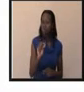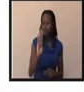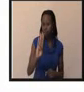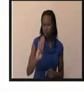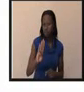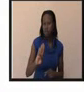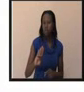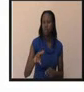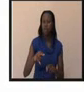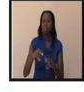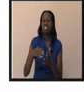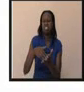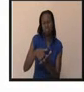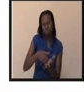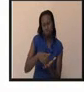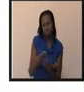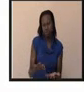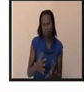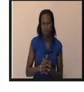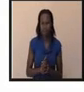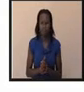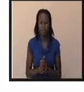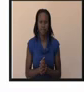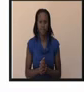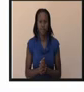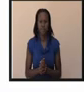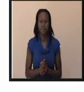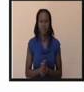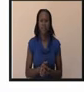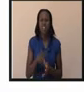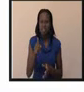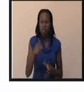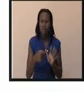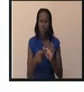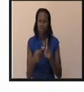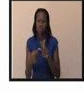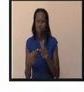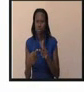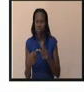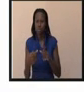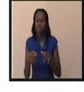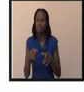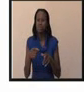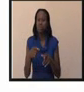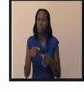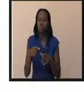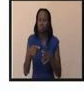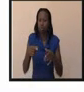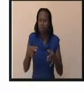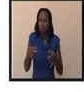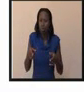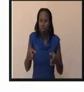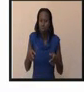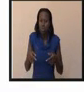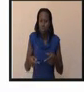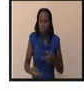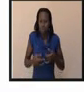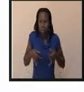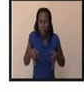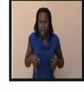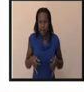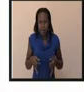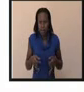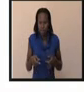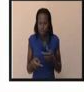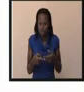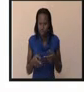gene. And that is a gene for short legs. You understand? Okay. So, And those are the